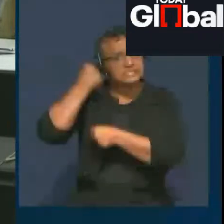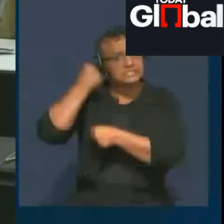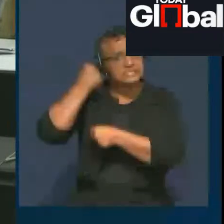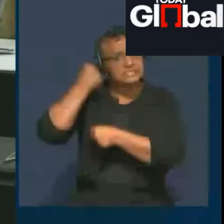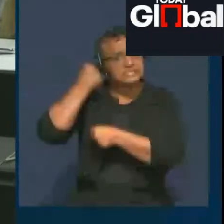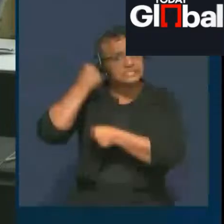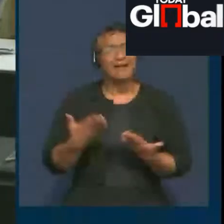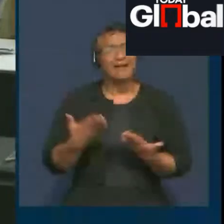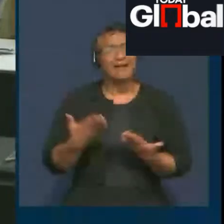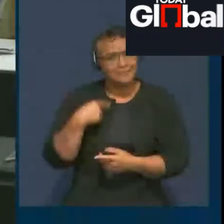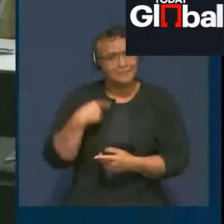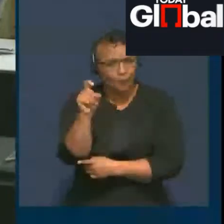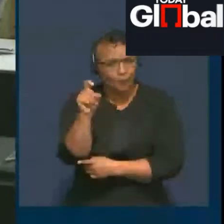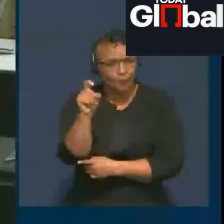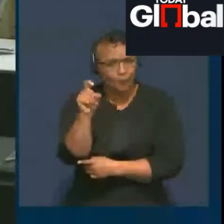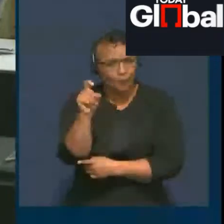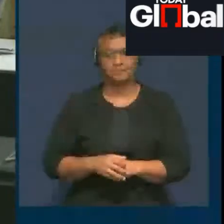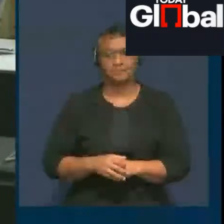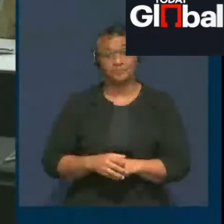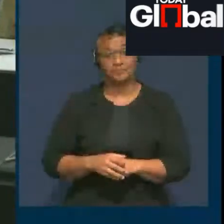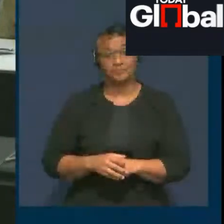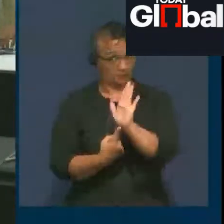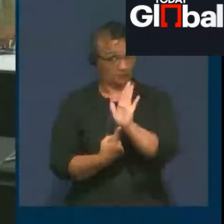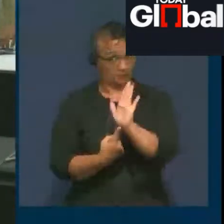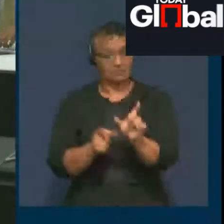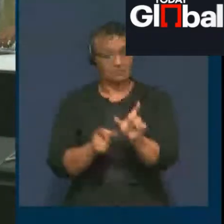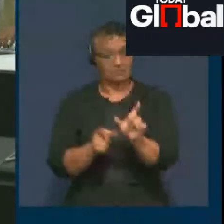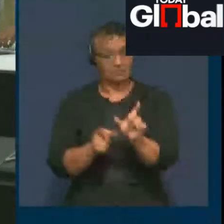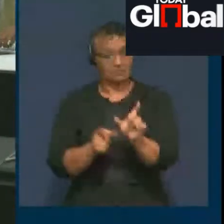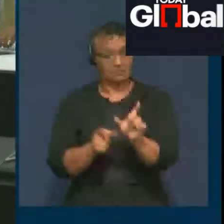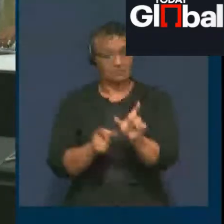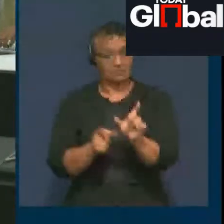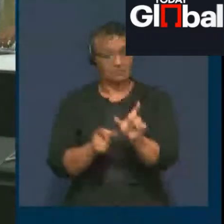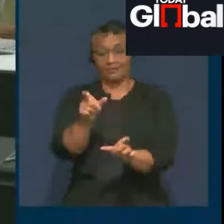When it comes to persons with disabilities,